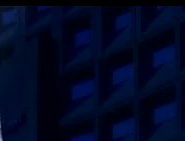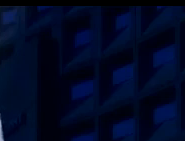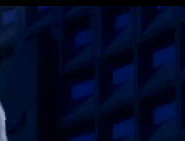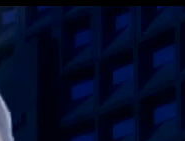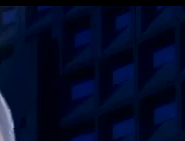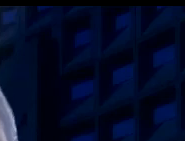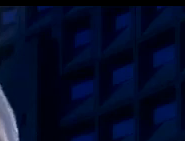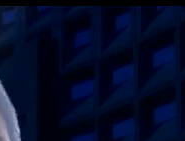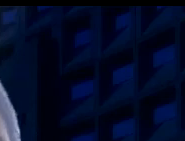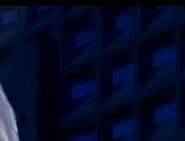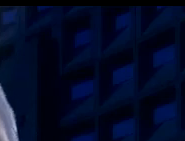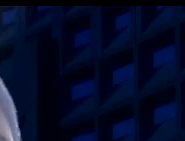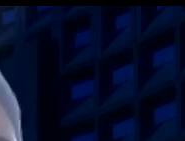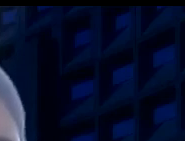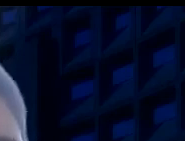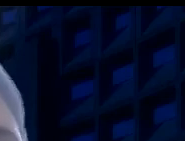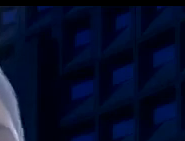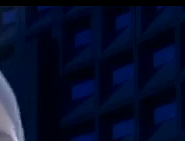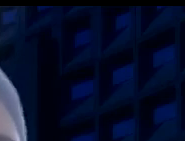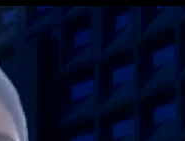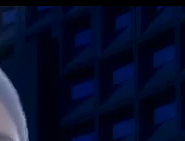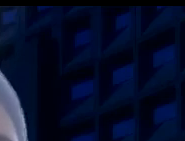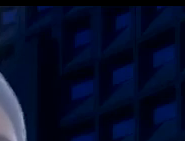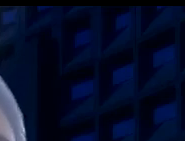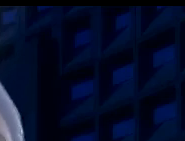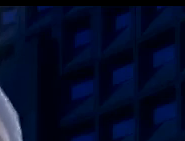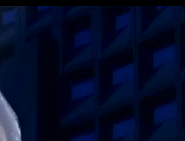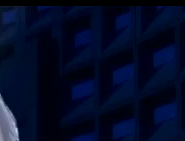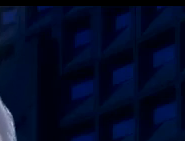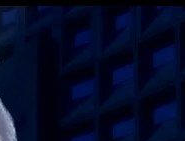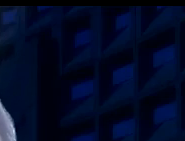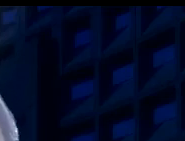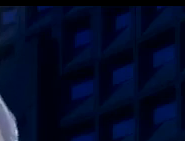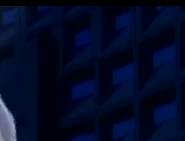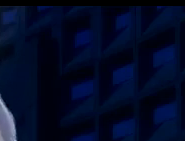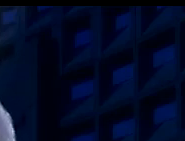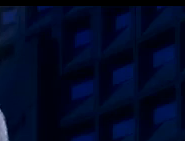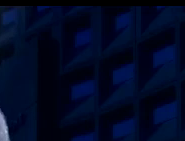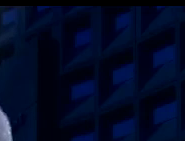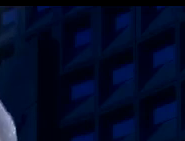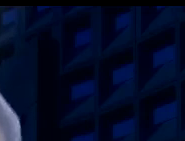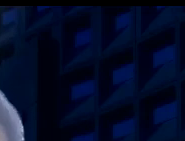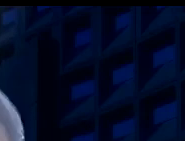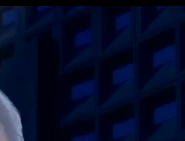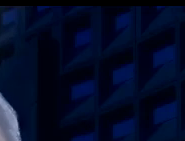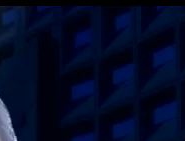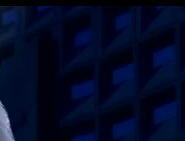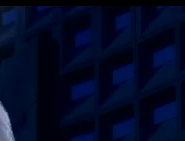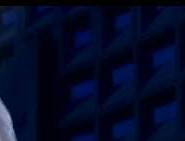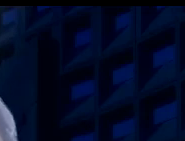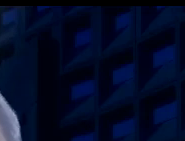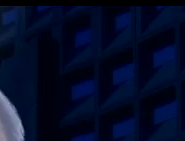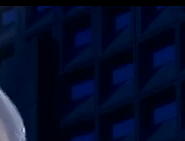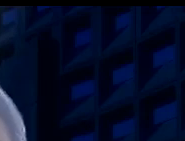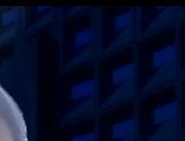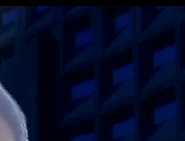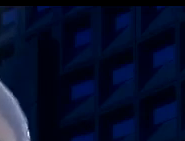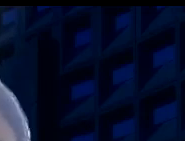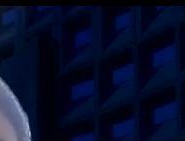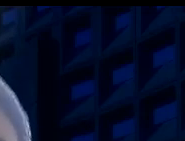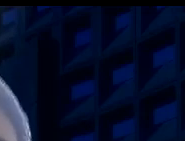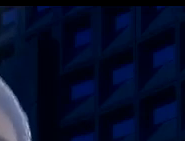were using or misusing substances. I will say that there are carve-outs related to